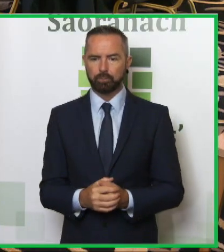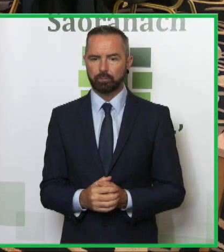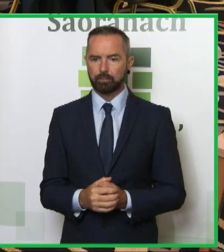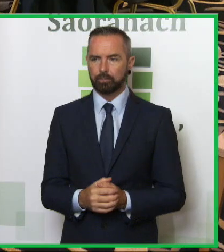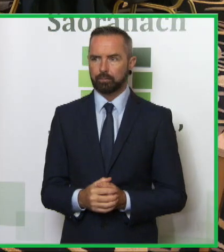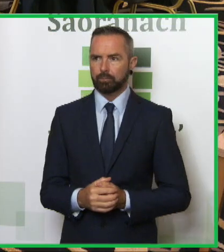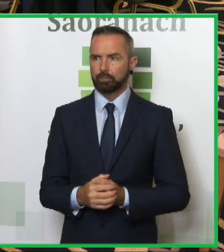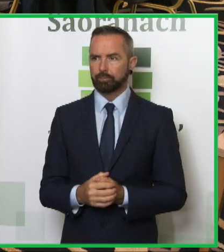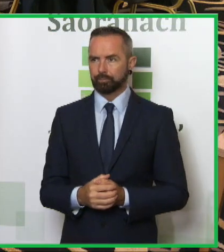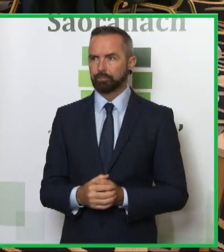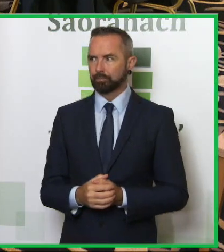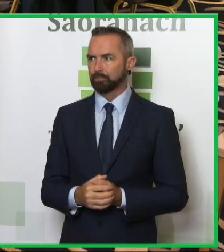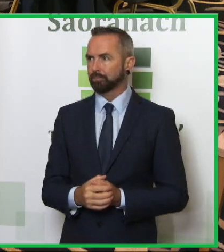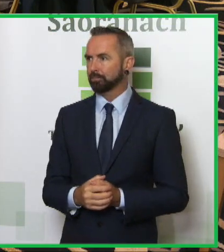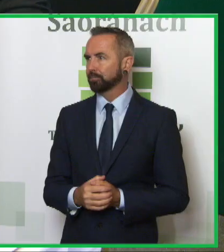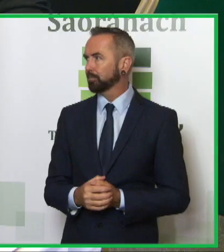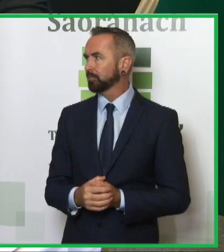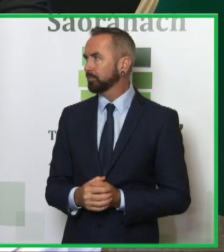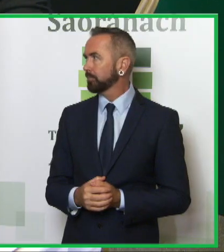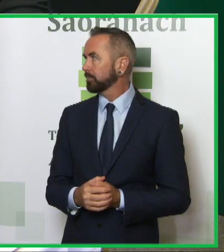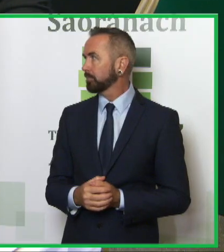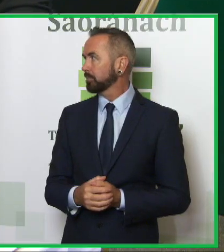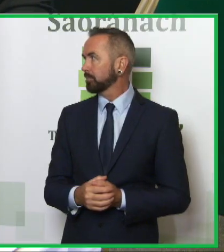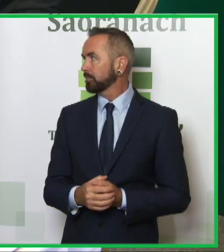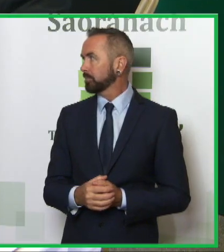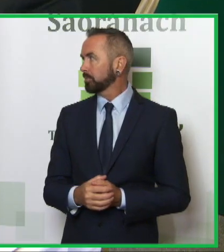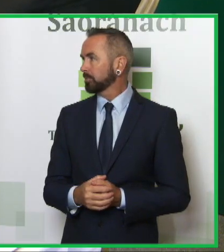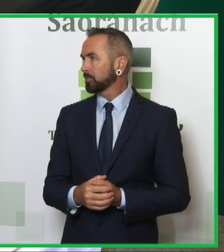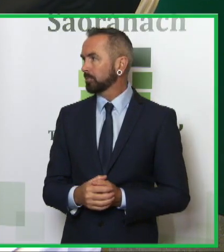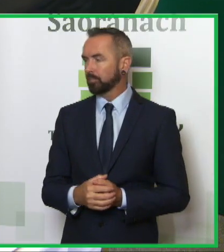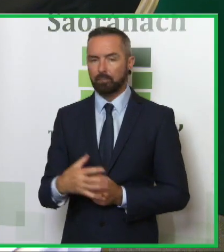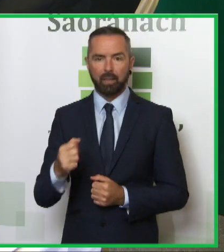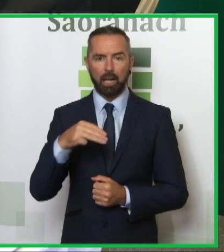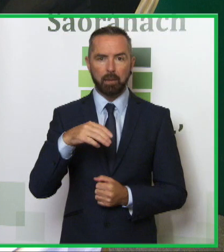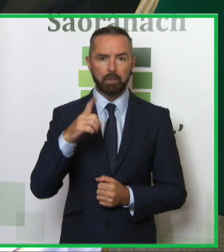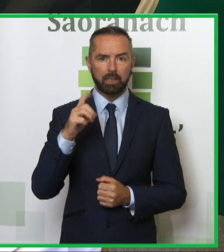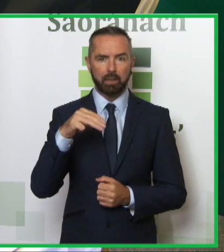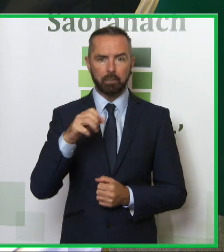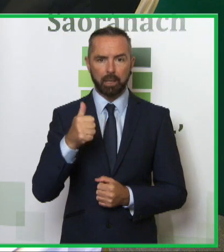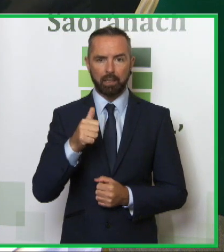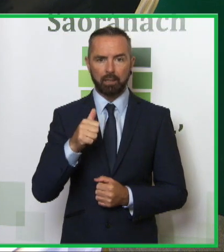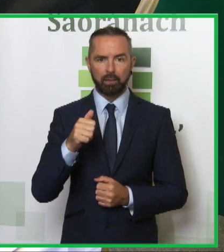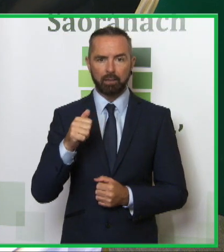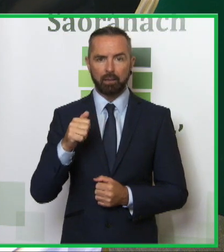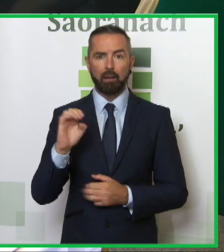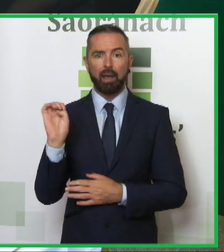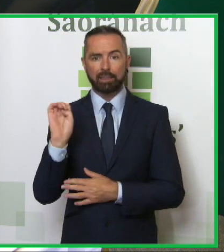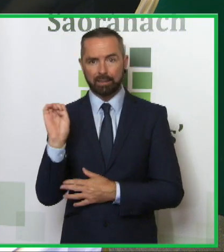Sorry, any more else? We've certainly had MDA, ecstasy. Sorry, we certainly had MDMA,